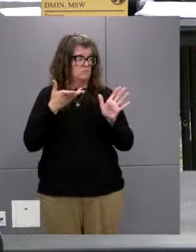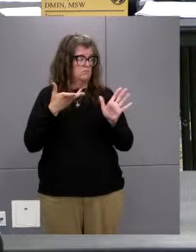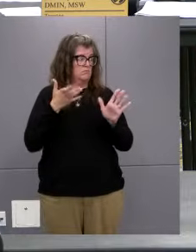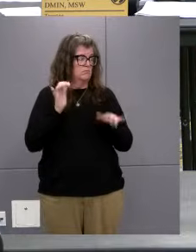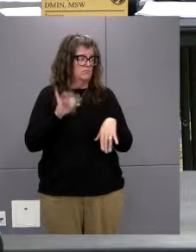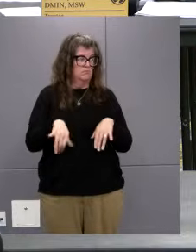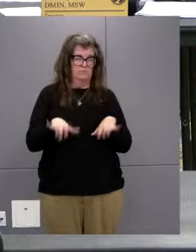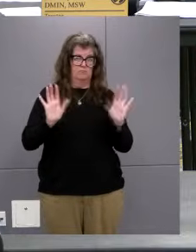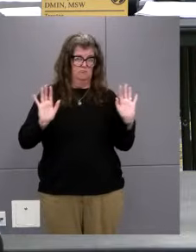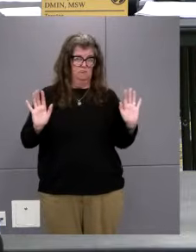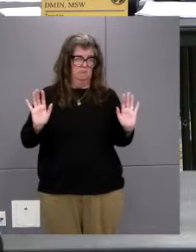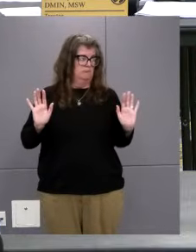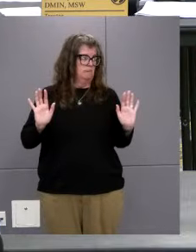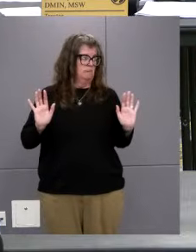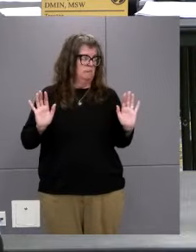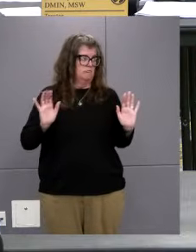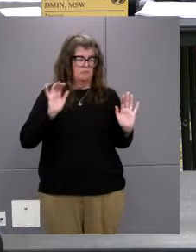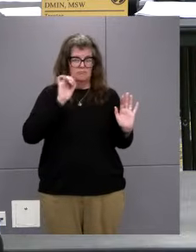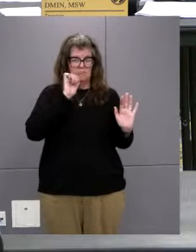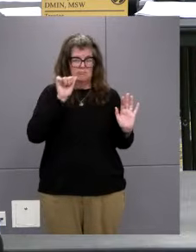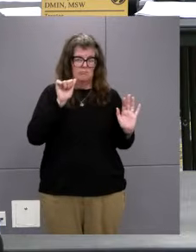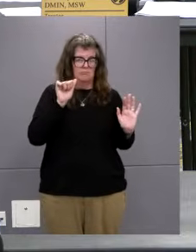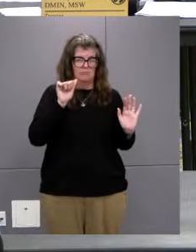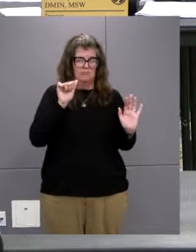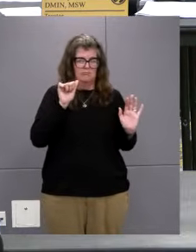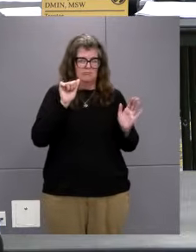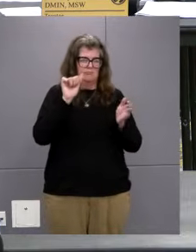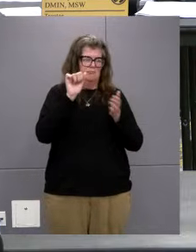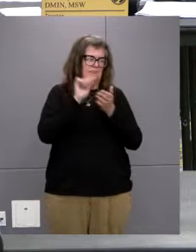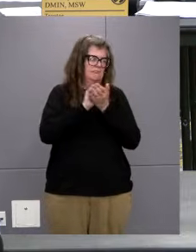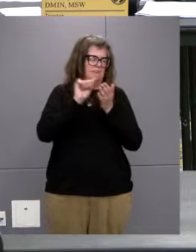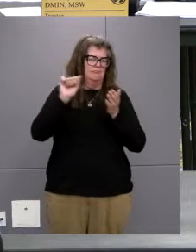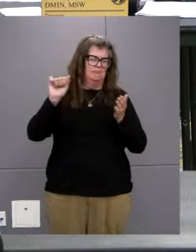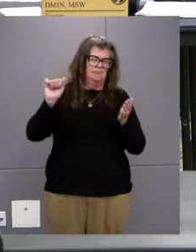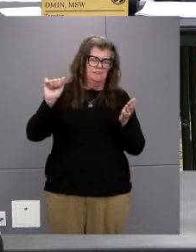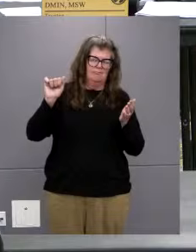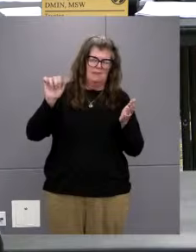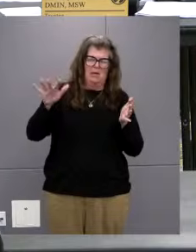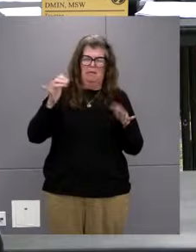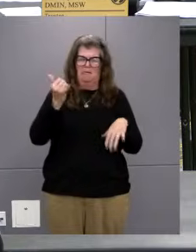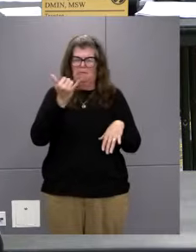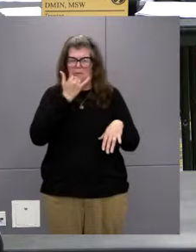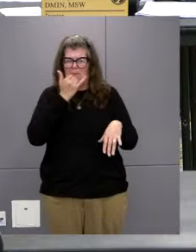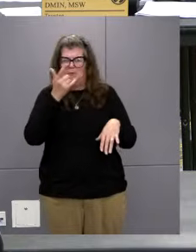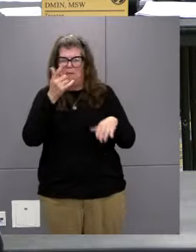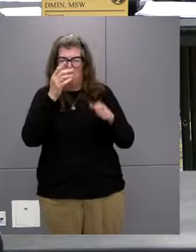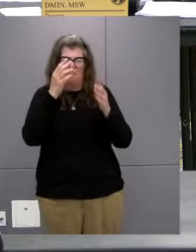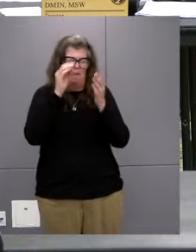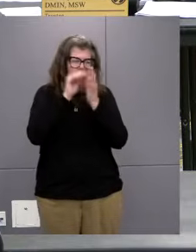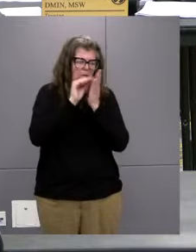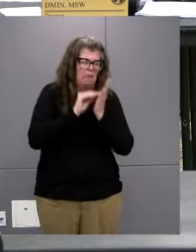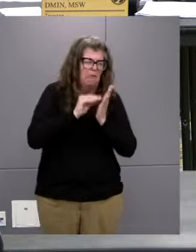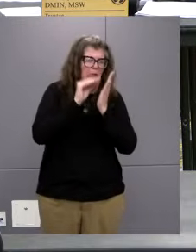that's what that's about. But it is not a prohibition of somebody writing in their notes what they will.